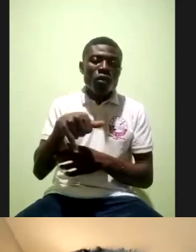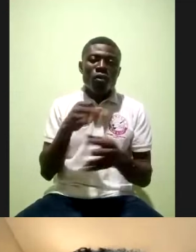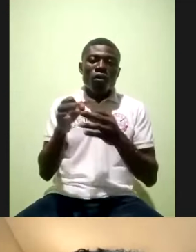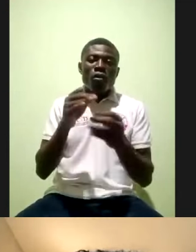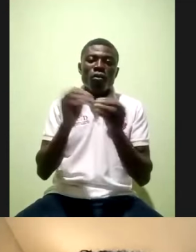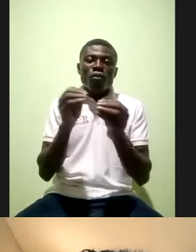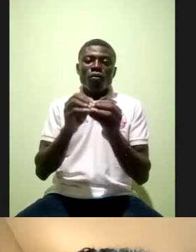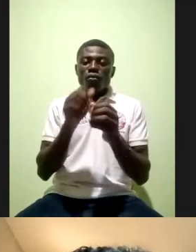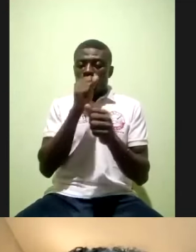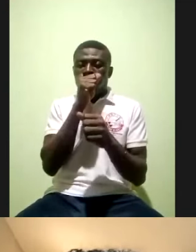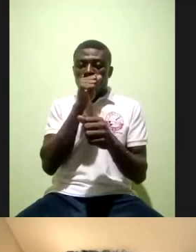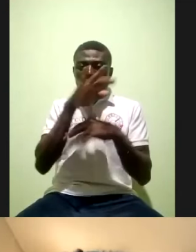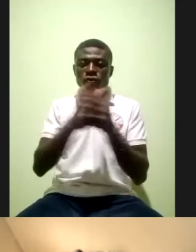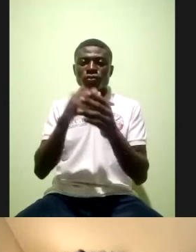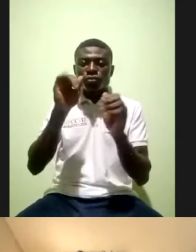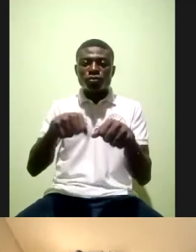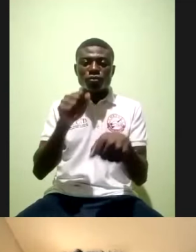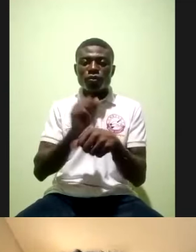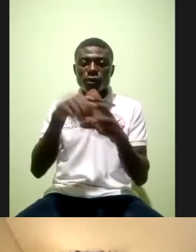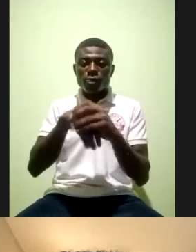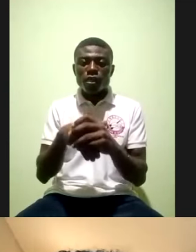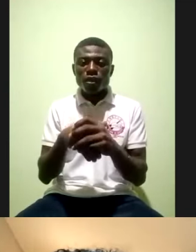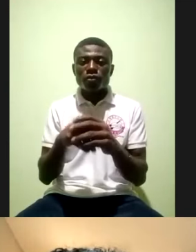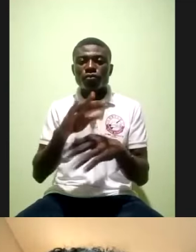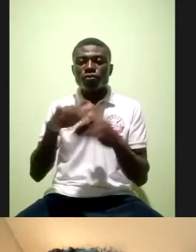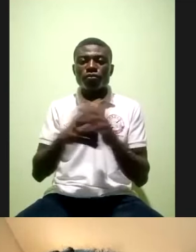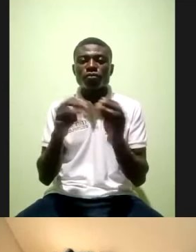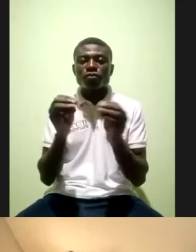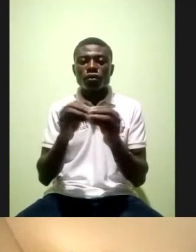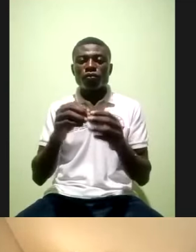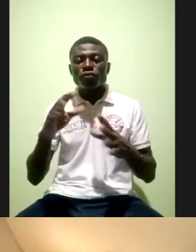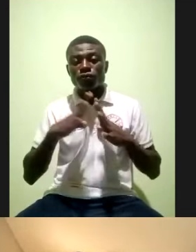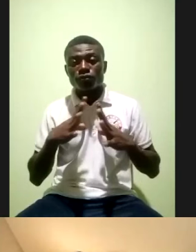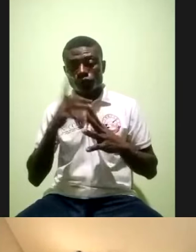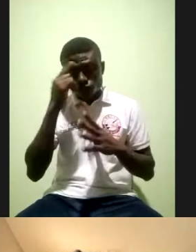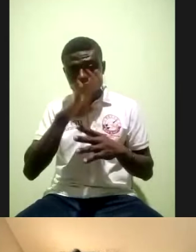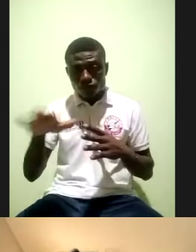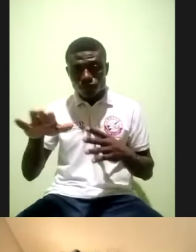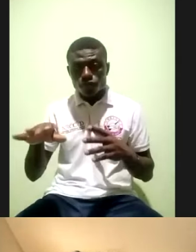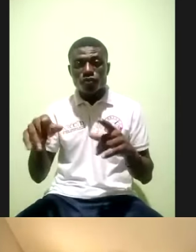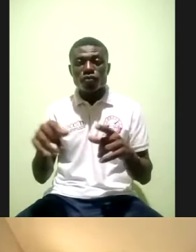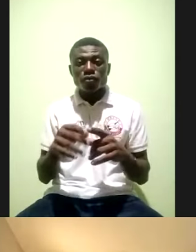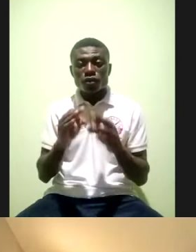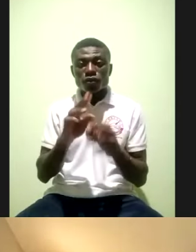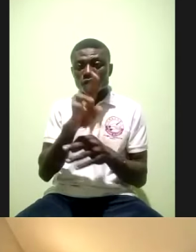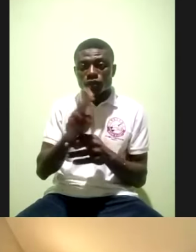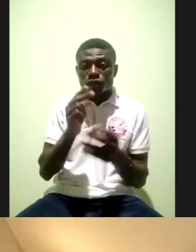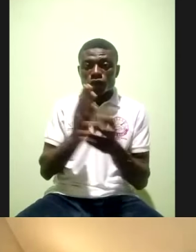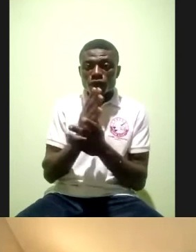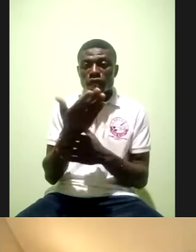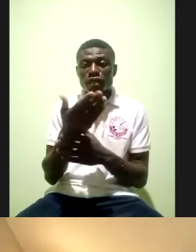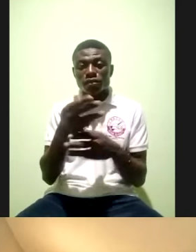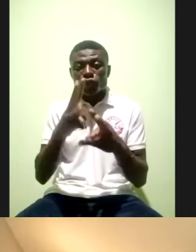It's not only a subject at that time. So it will be more fun for the children. And if we are using the right kind of strategies